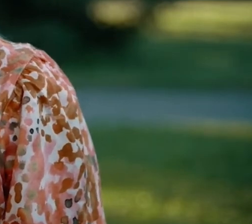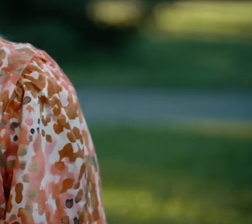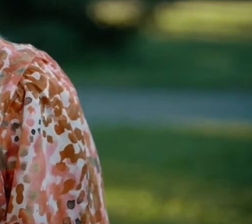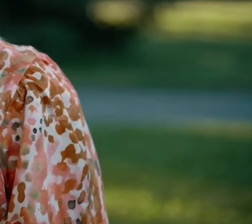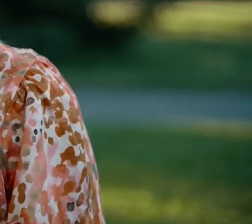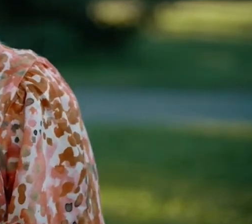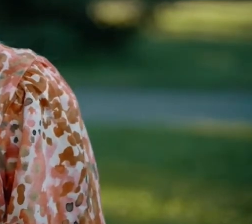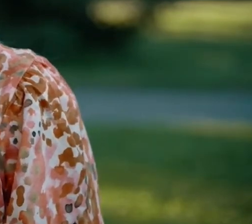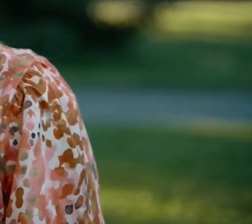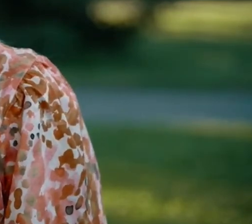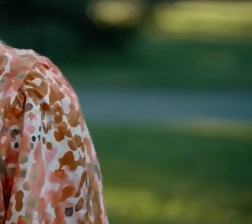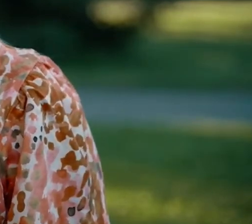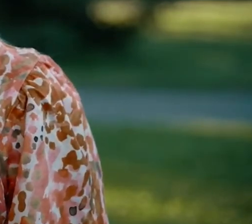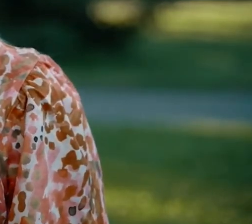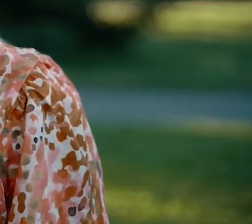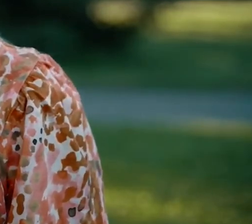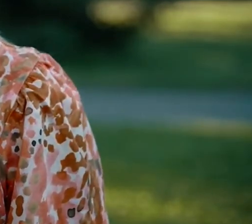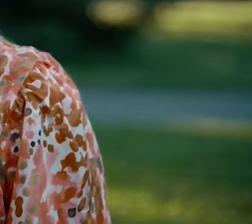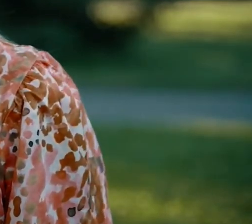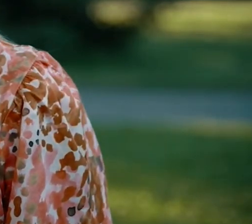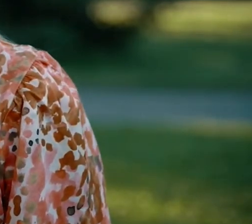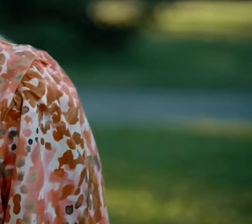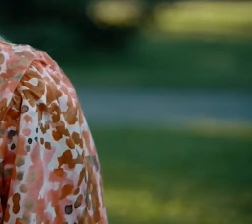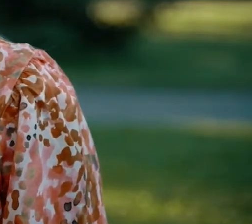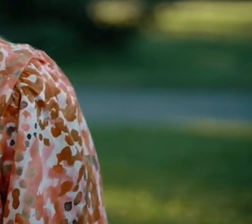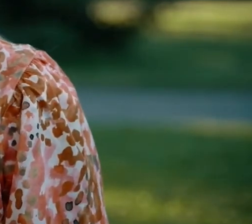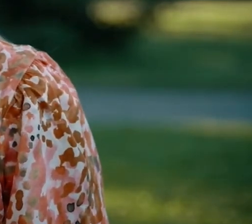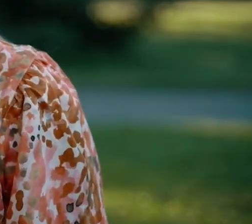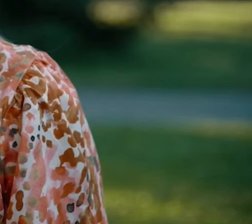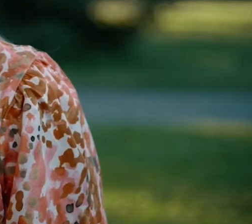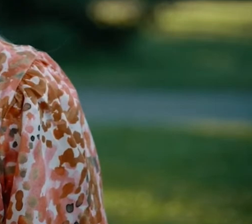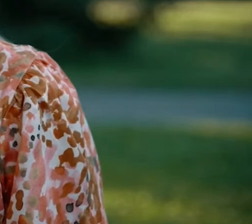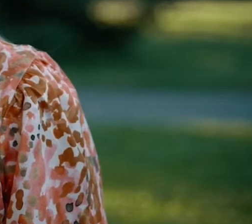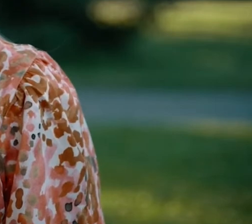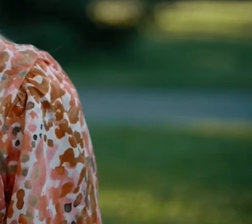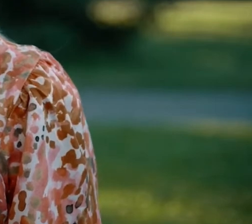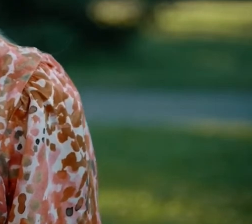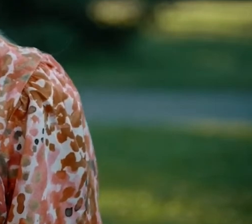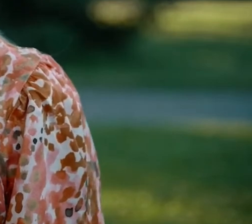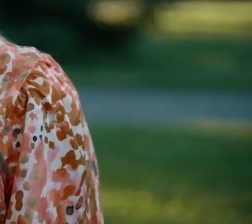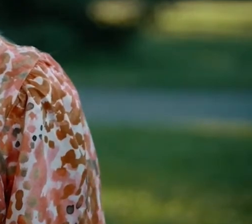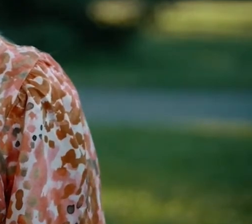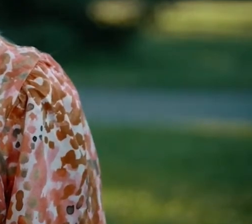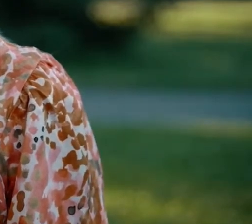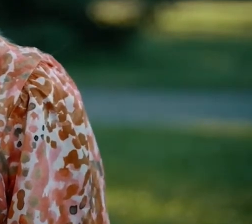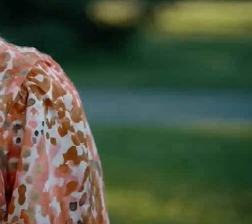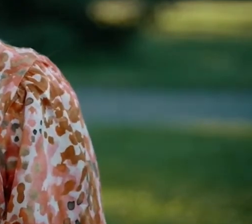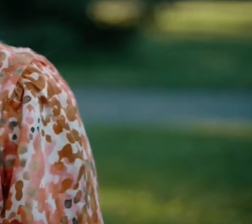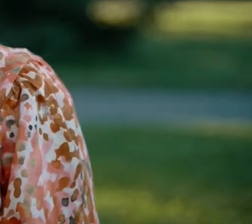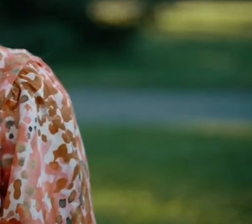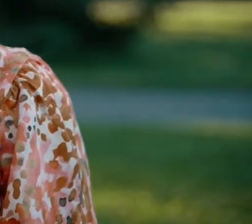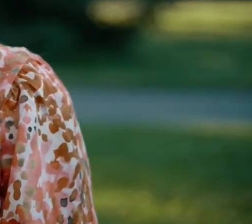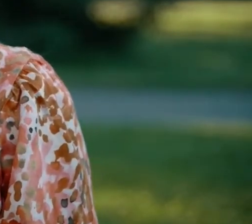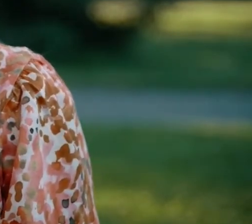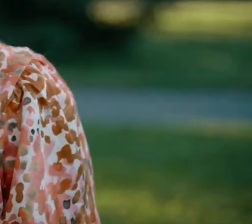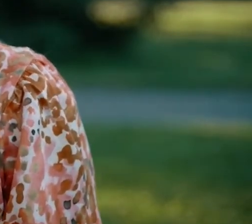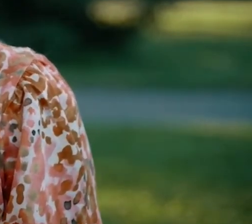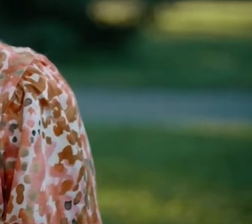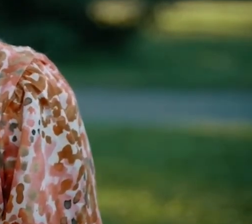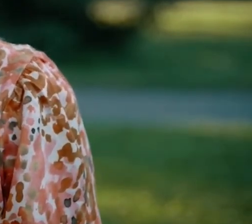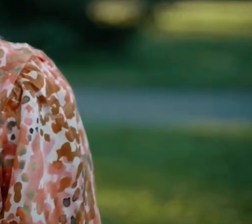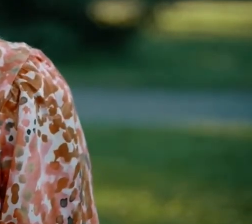the greatest ecological crisis of our time to their drivers, to the overuse of national